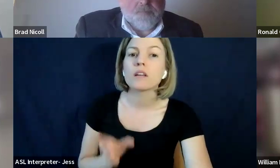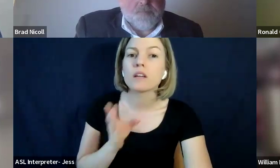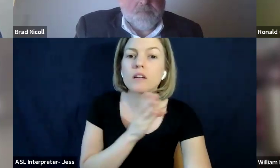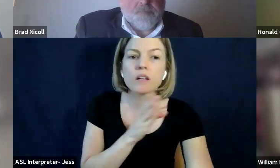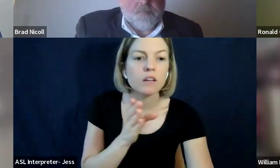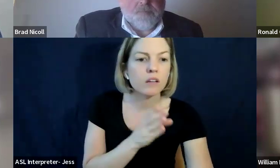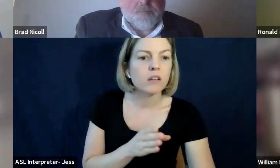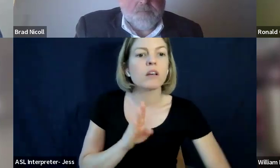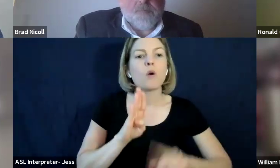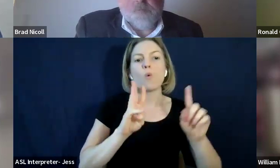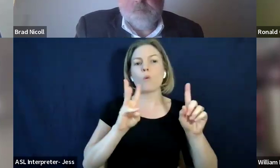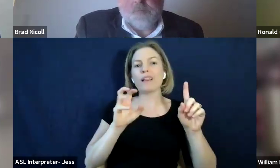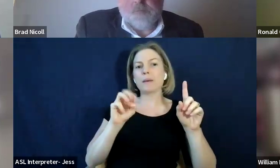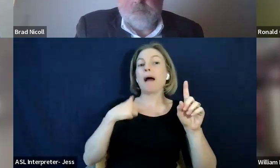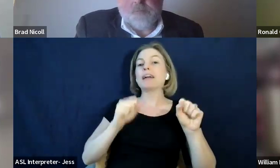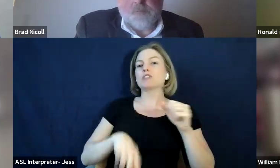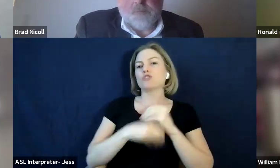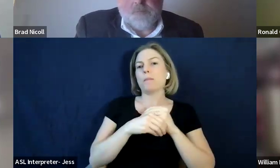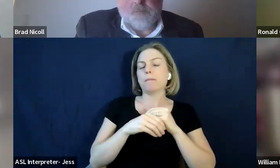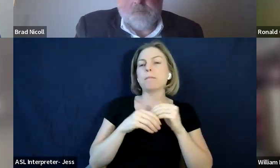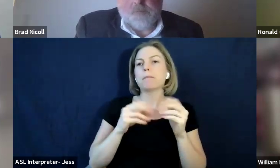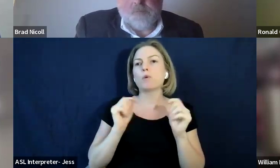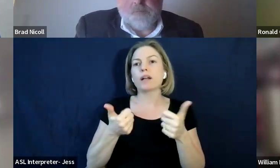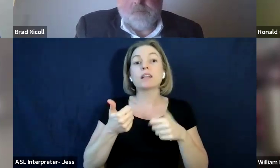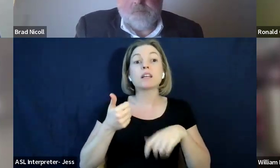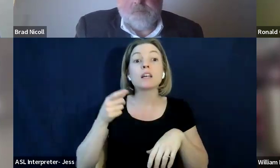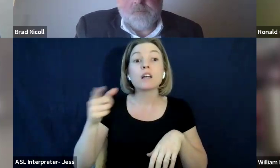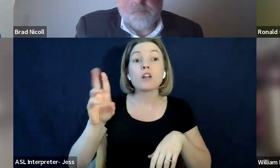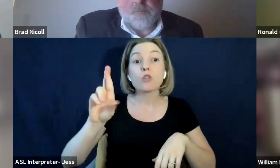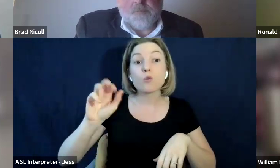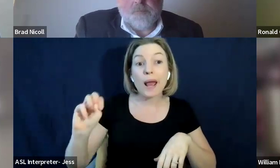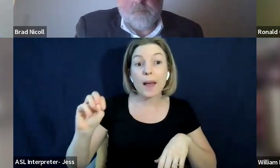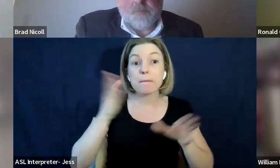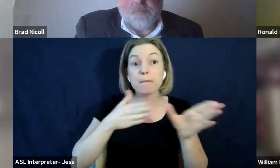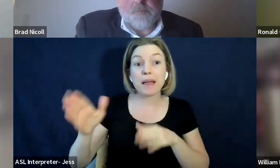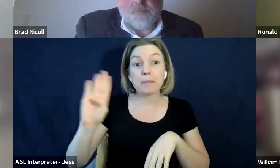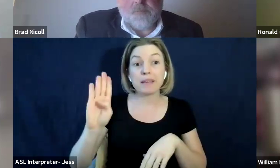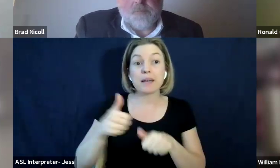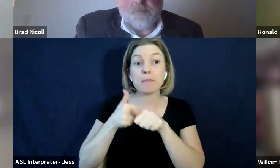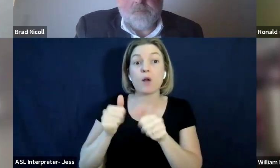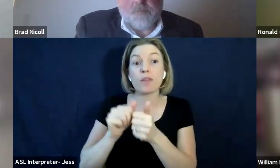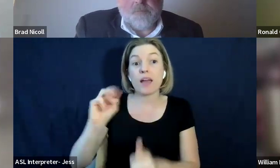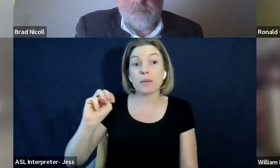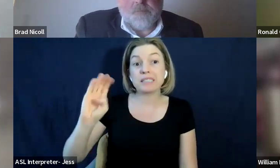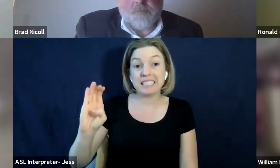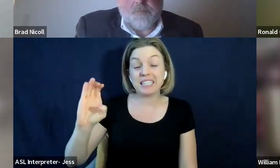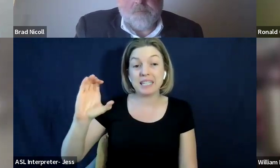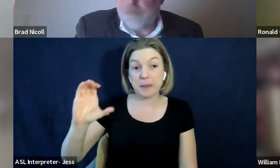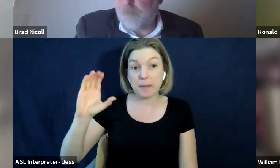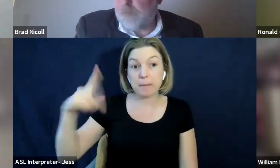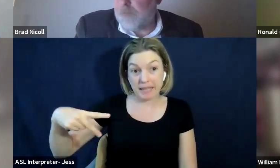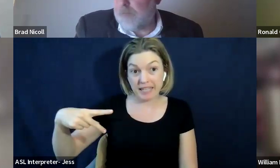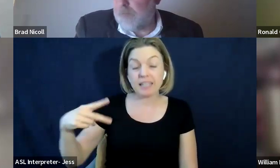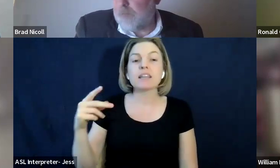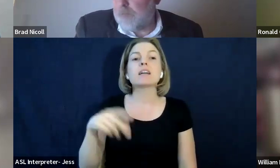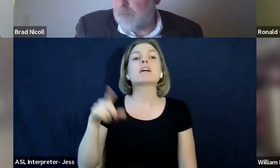I can jump in real quickly and just say that inherent in the RAM plan being compliant with the MCP,